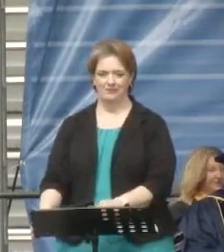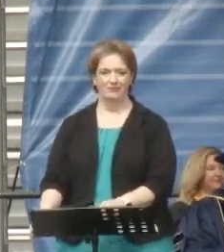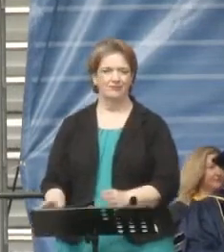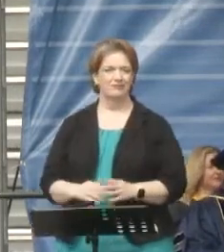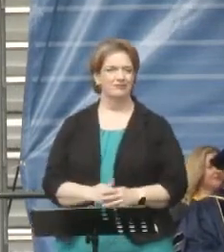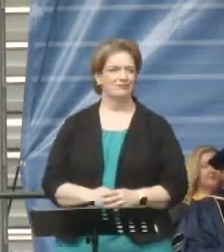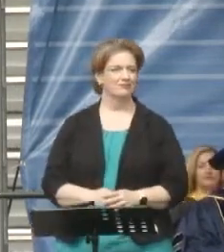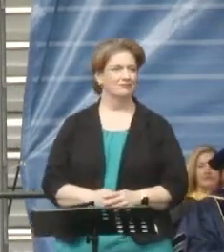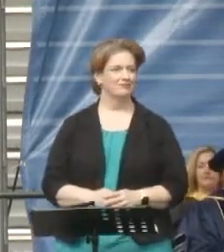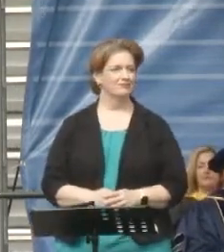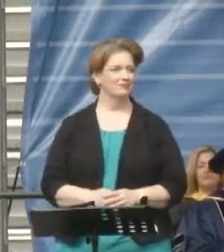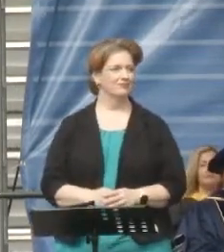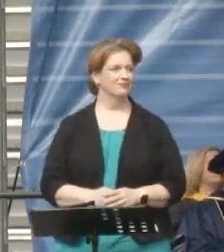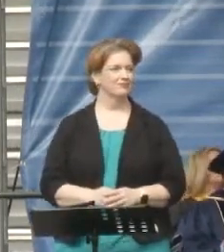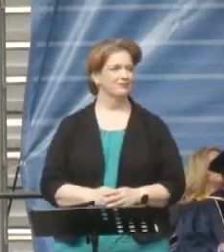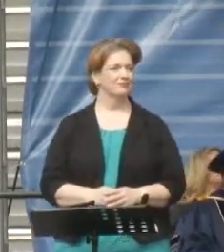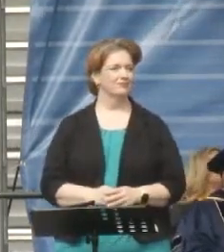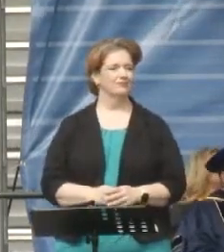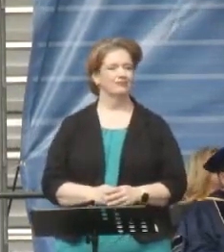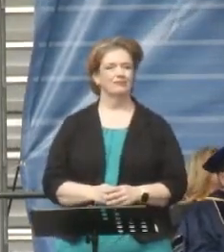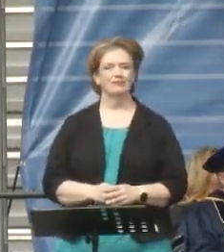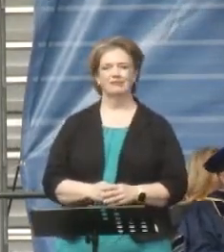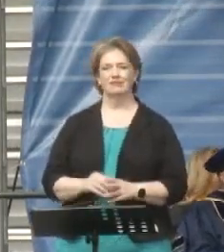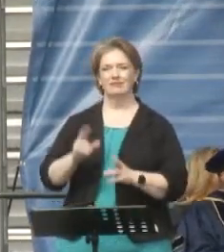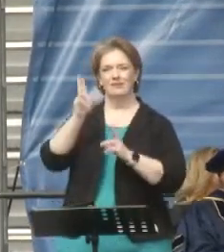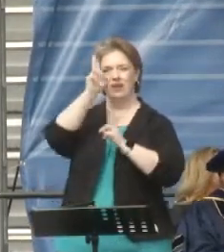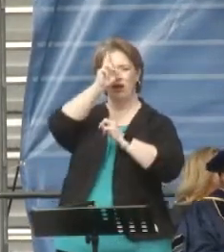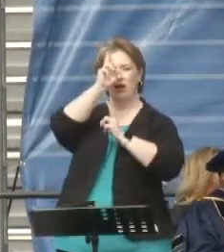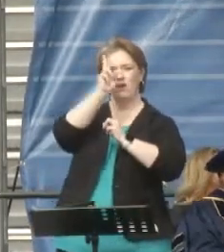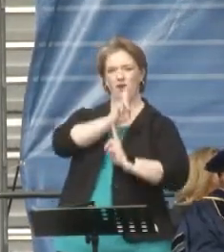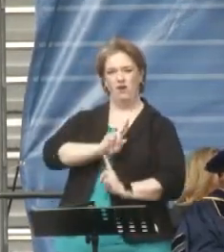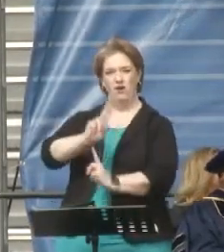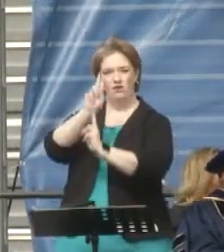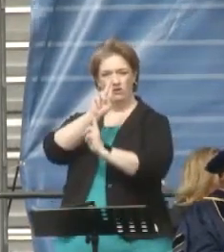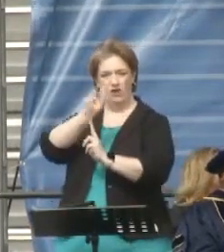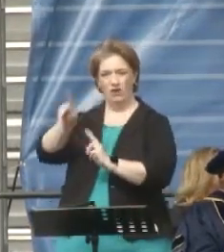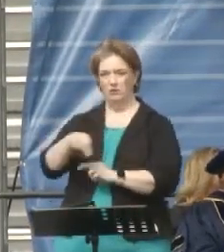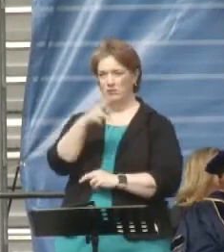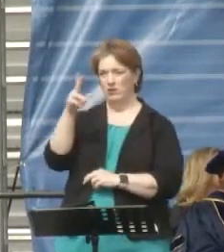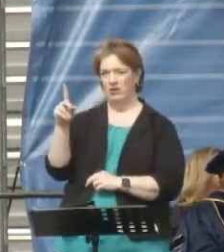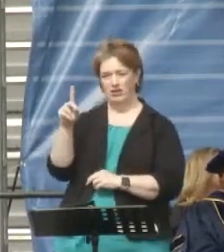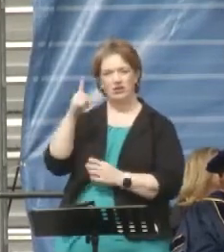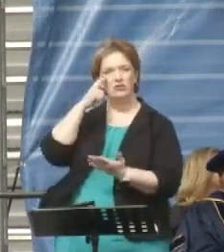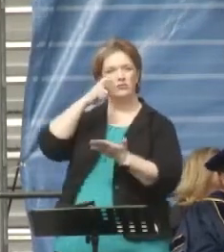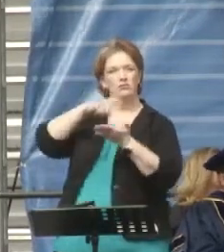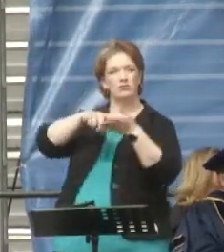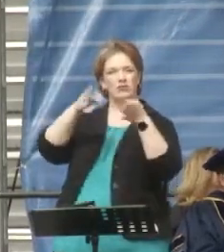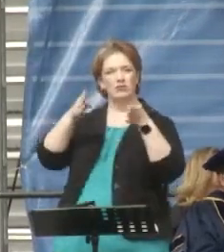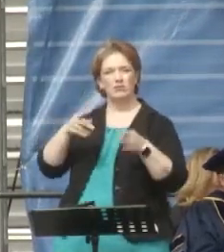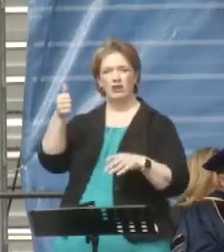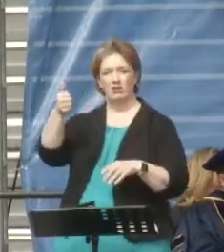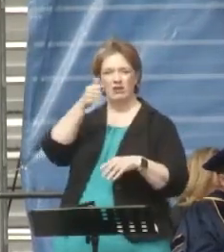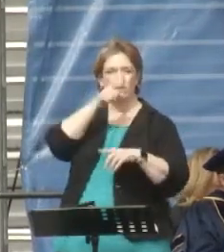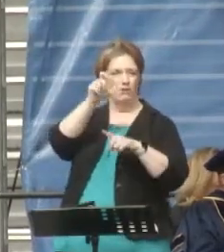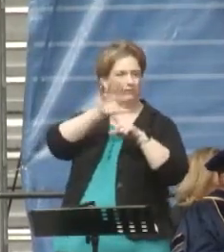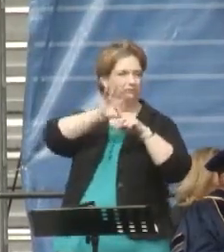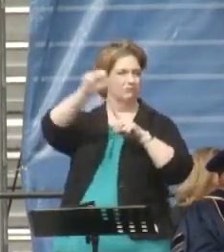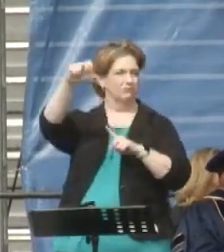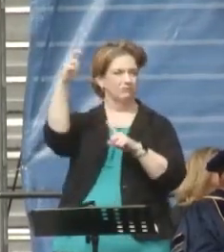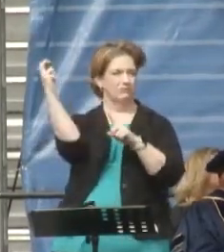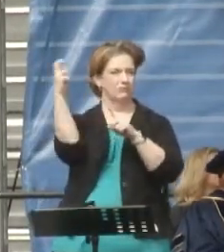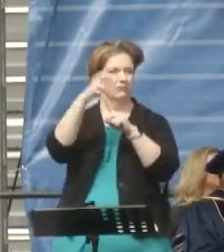An honorary doctorate recognizes individuals of outstanding accomplishments